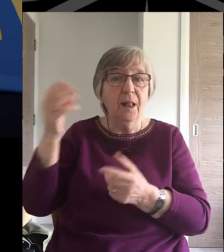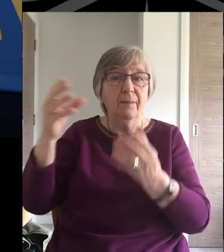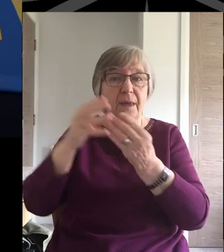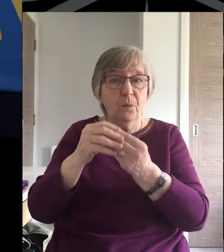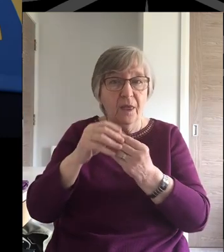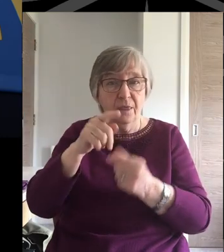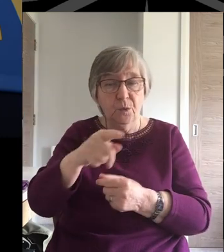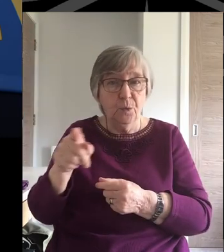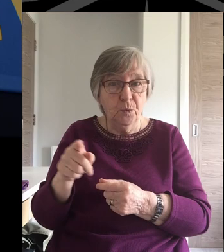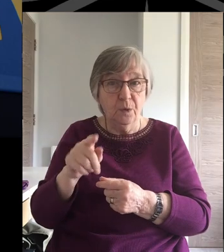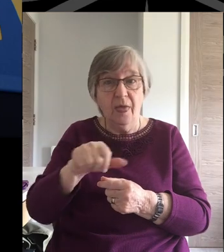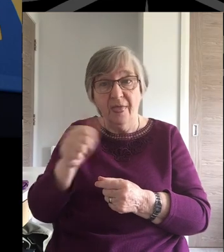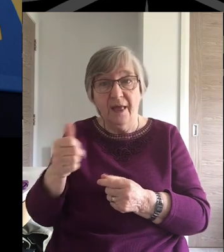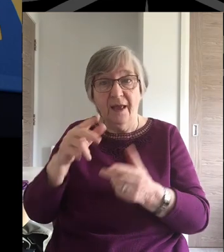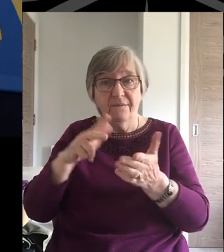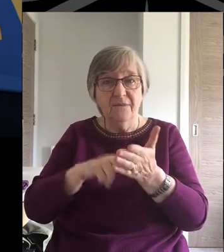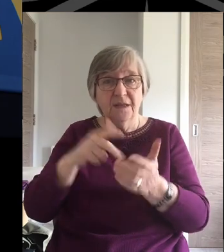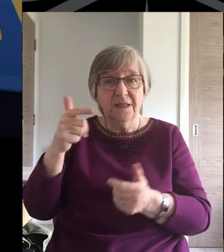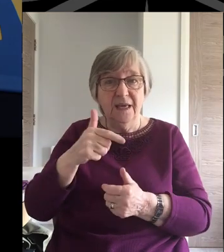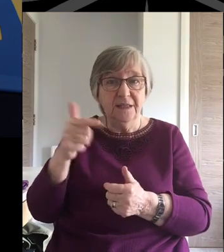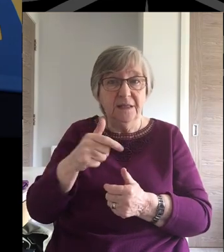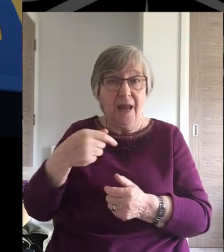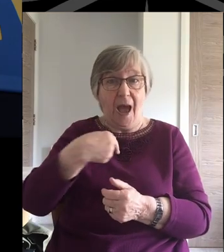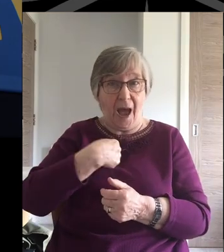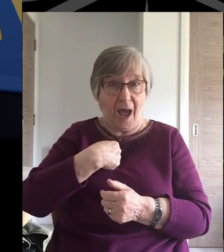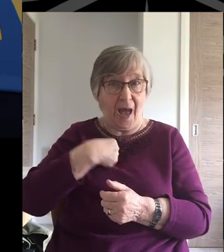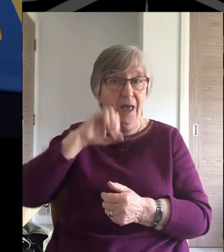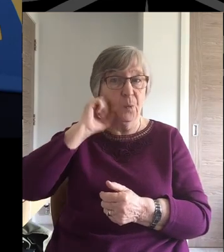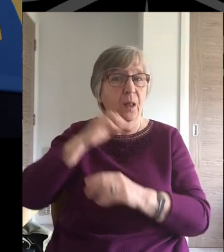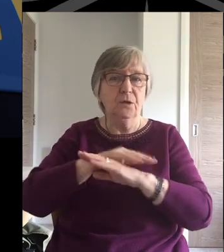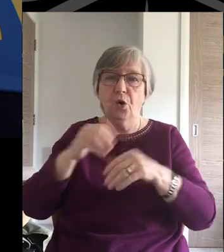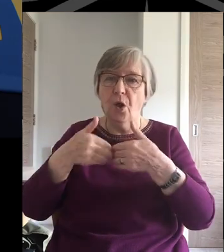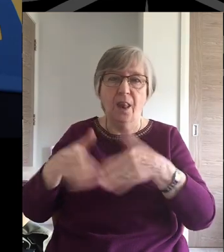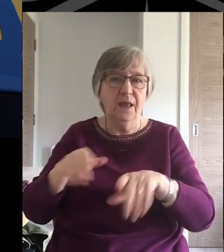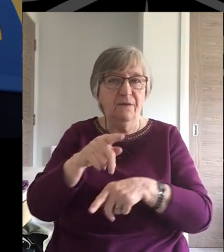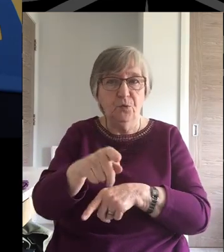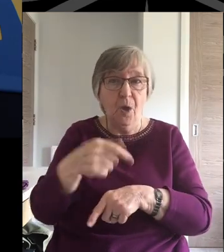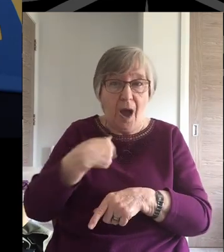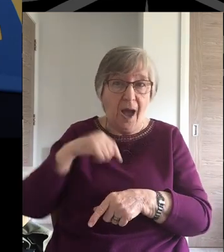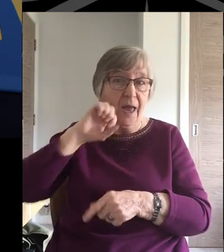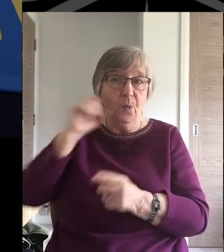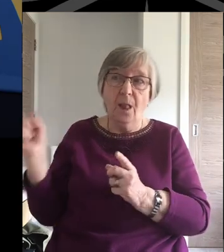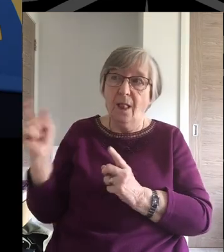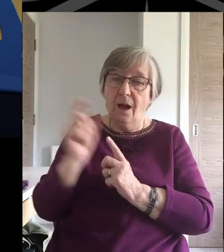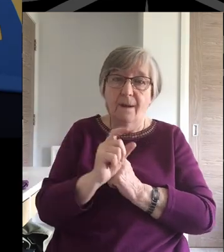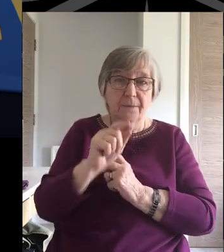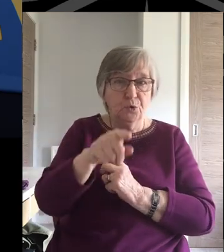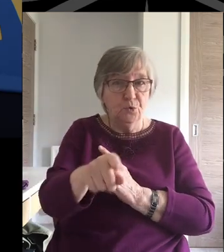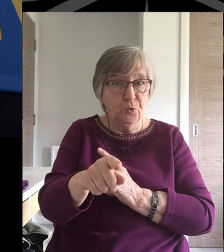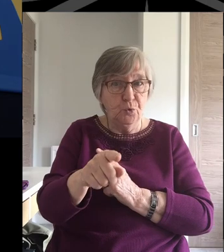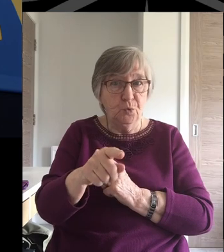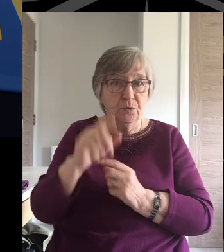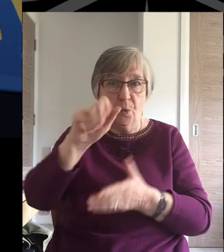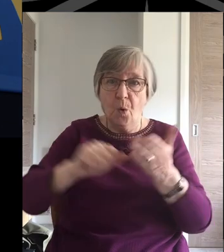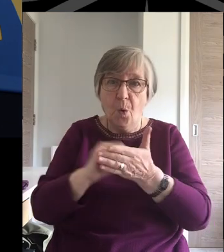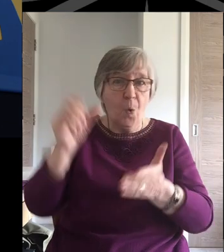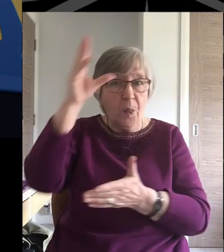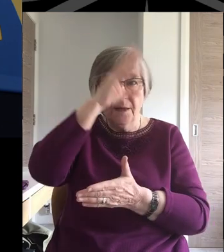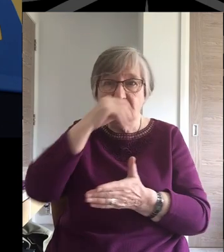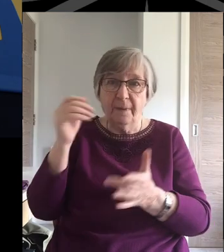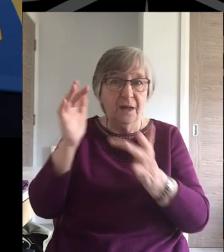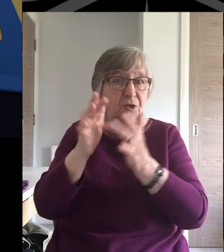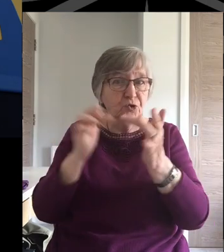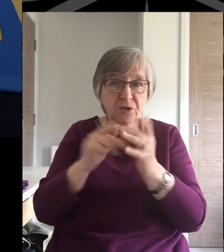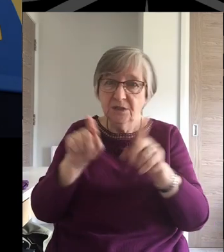you. Then verse 18, I will not leave you, I will come to you. Those who love and